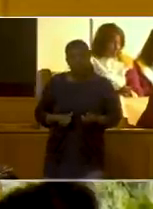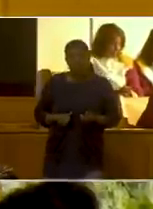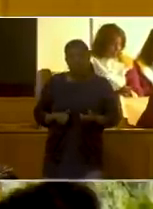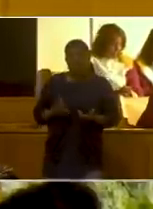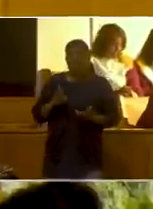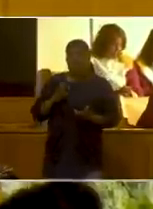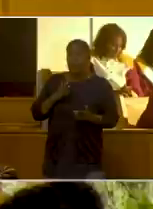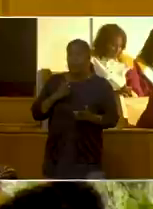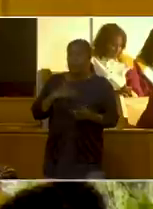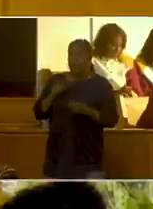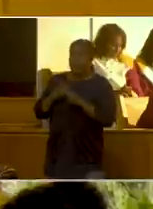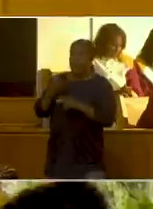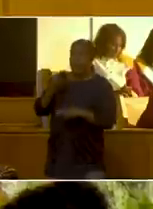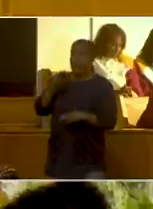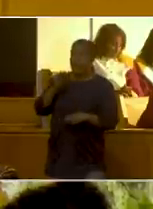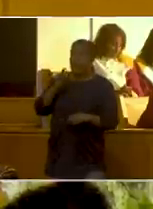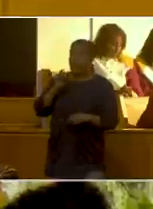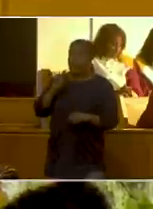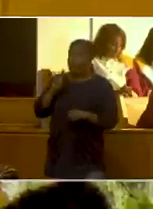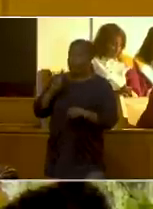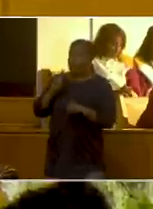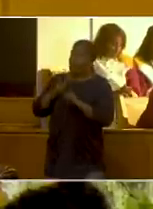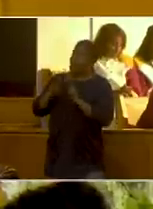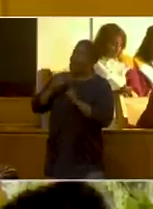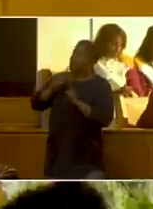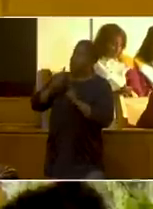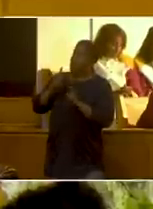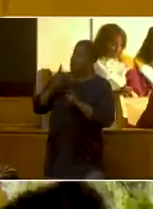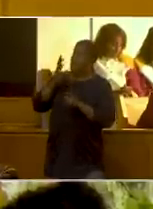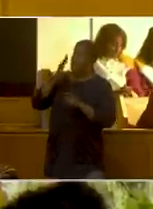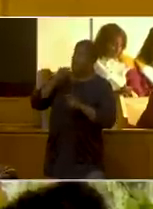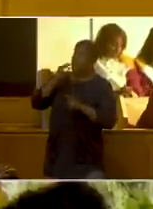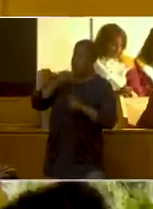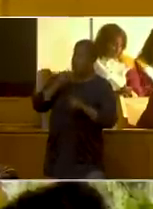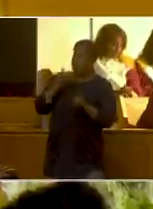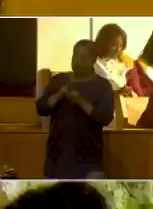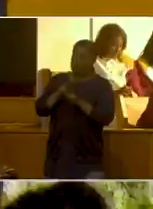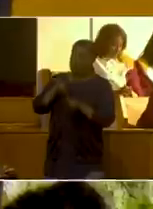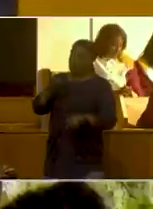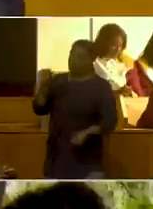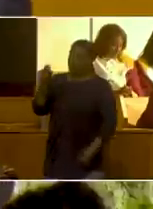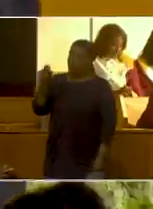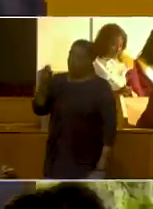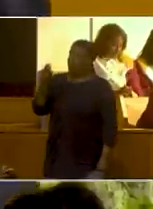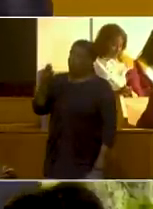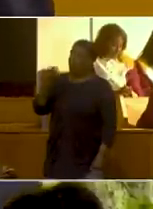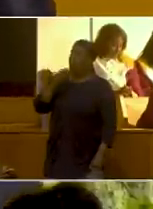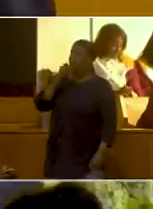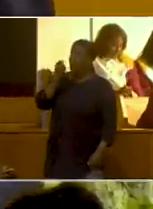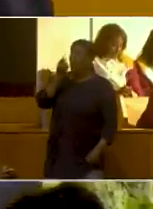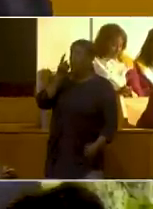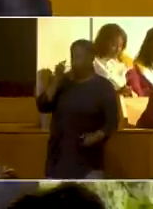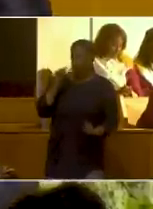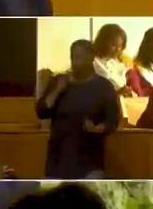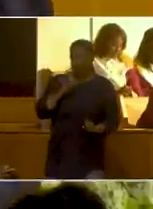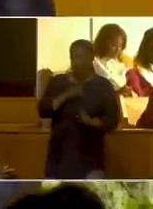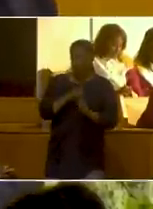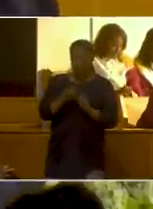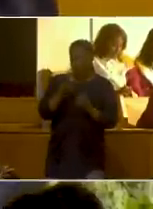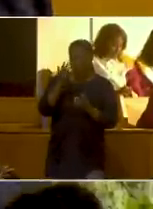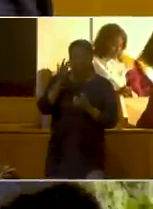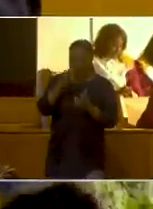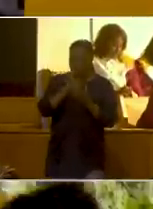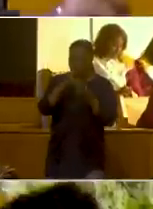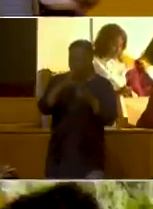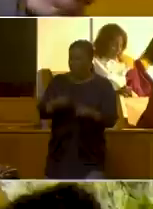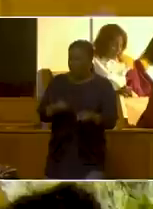My name is Howard, but I got Job written all over me. Don't understand why these things happen.